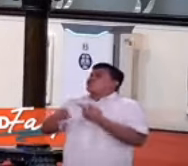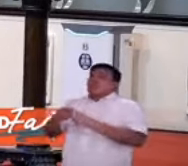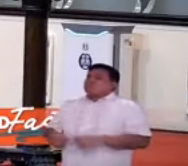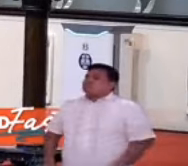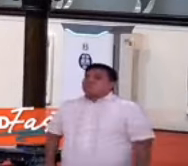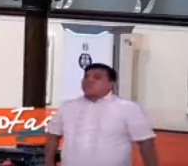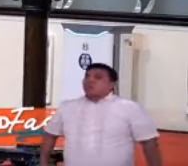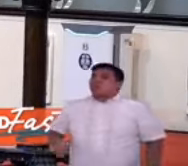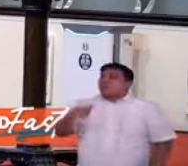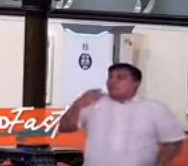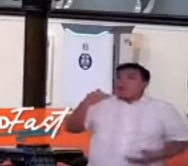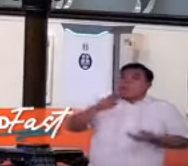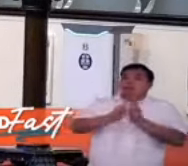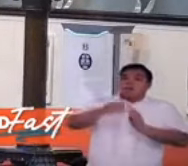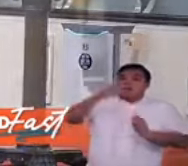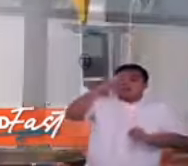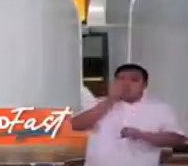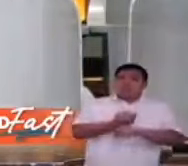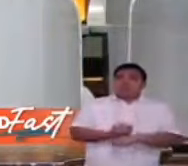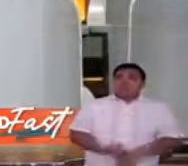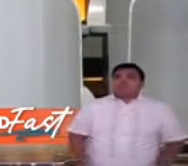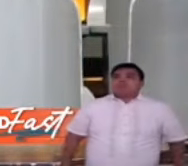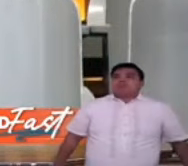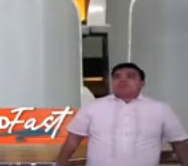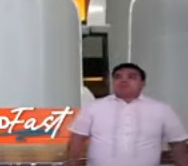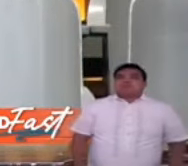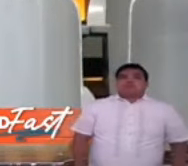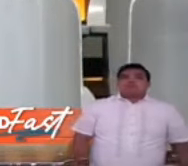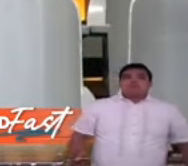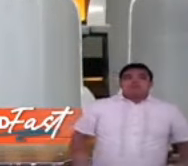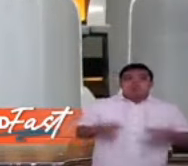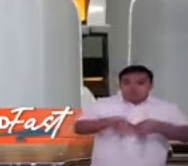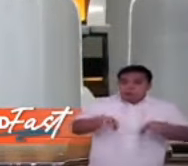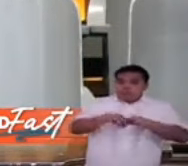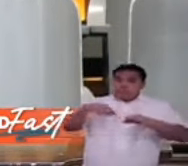Number three, parents. You need to be united.